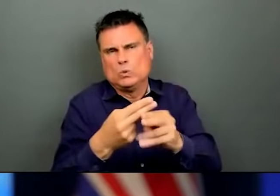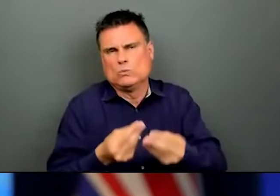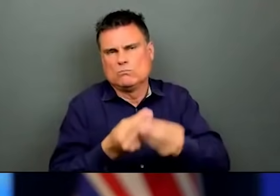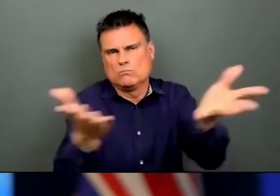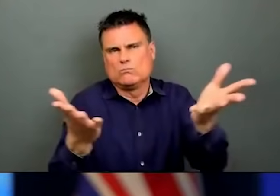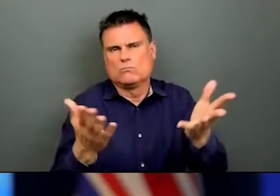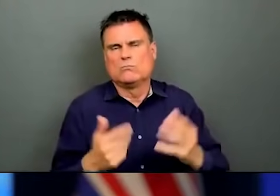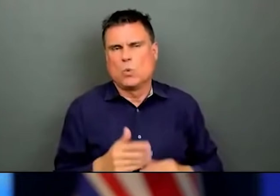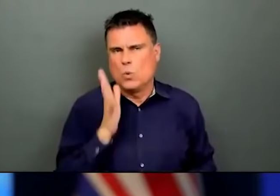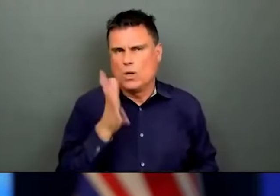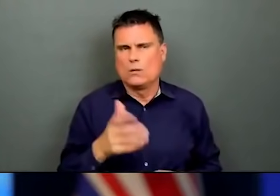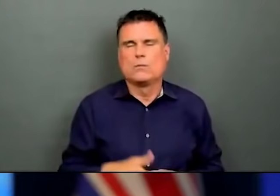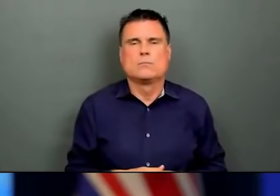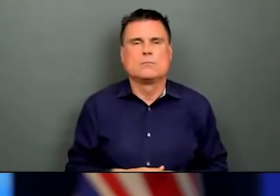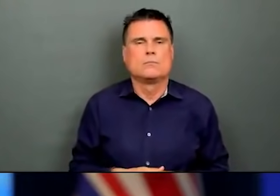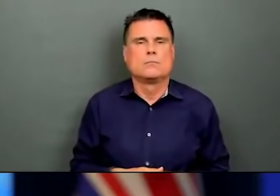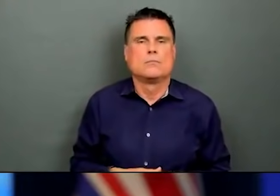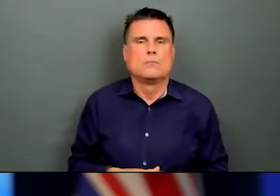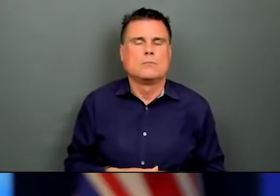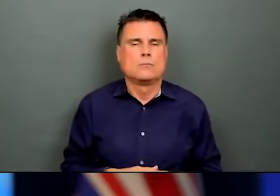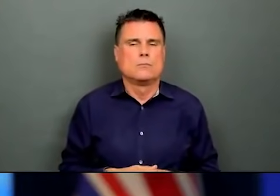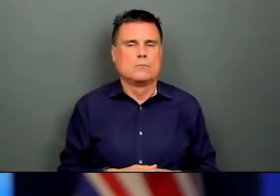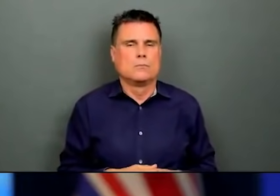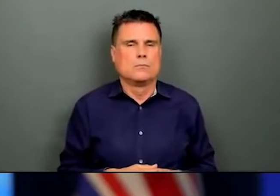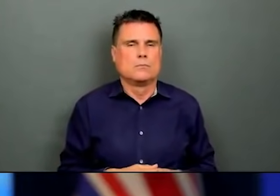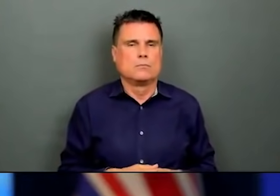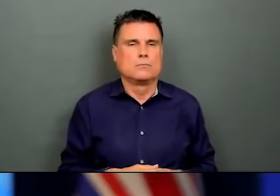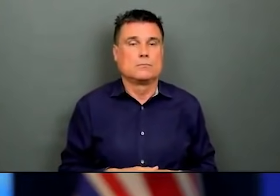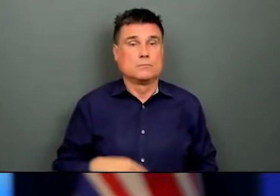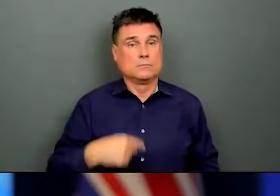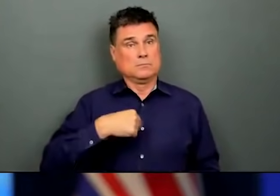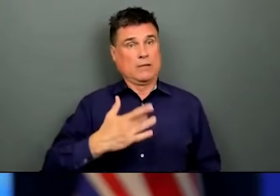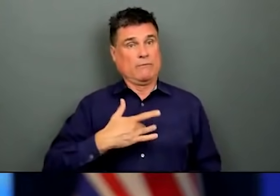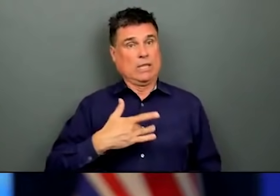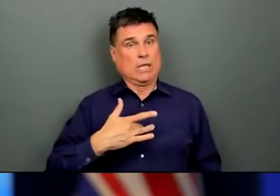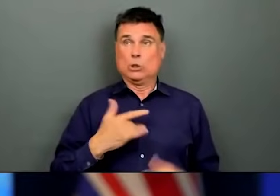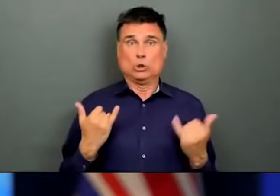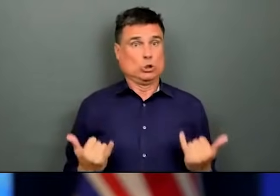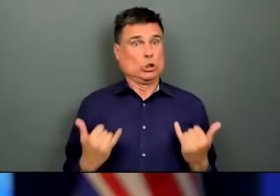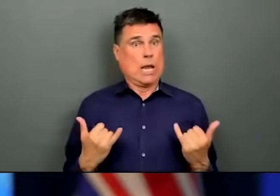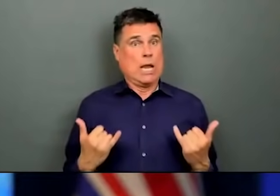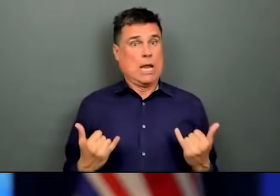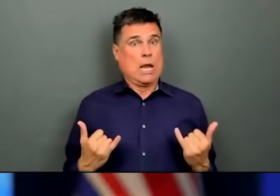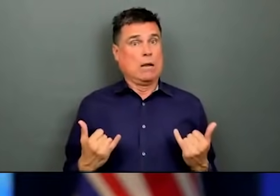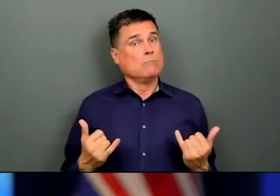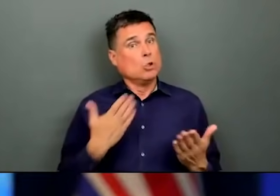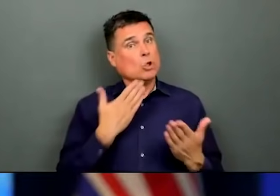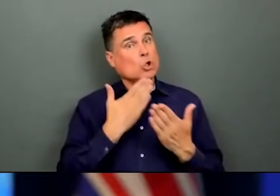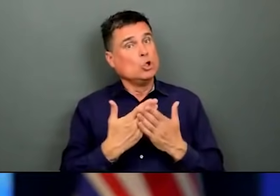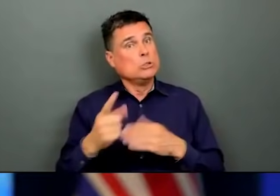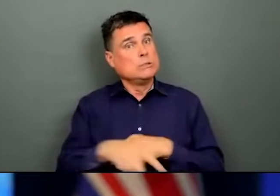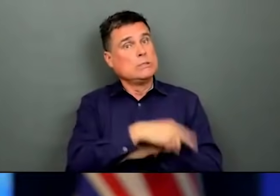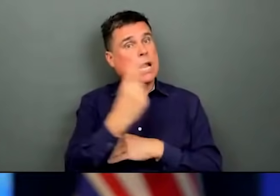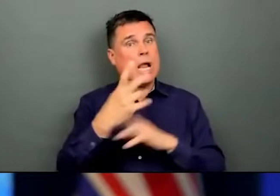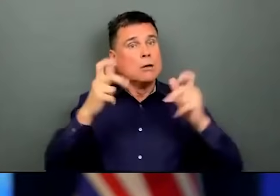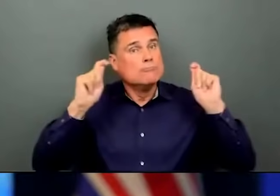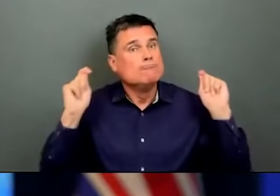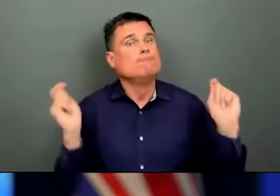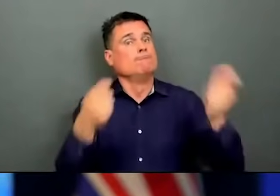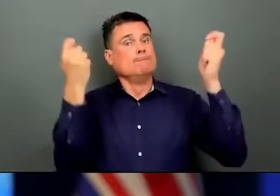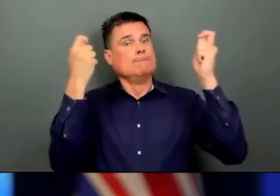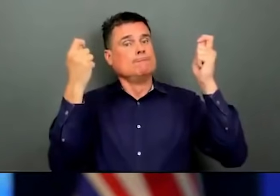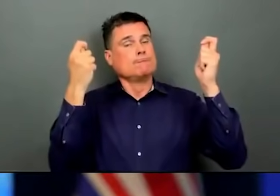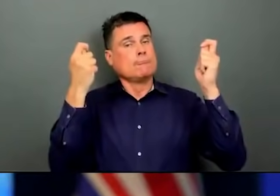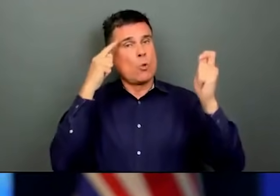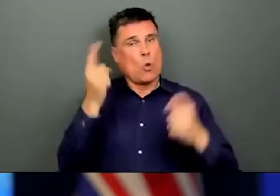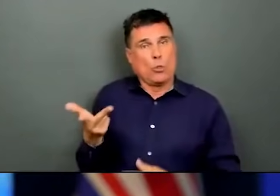Huayat, and the Didadat, but it's a good day for British Columbia because we are embarking on the journey to transform forestry. This is